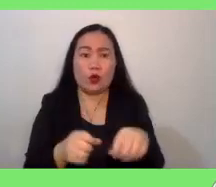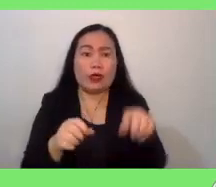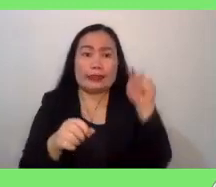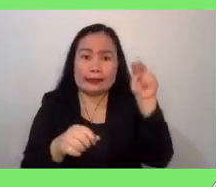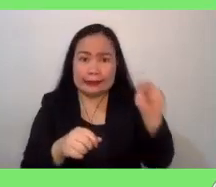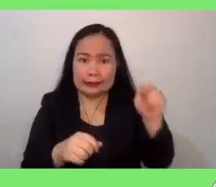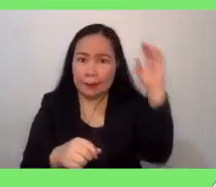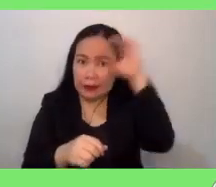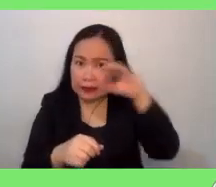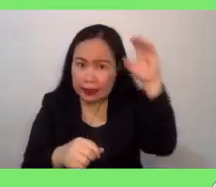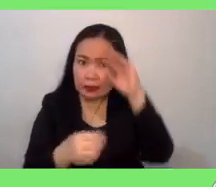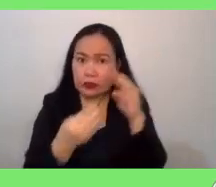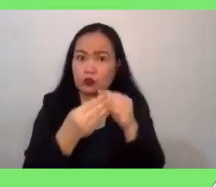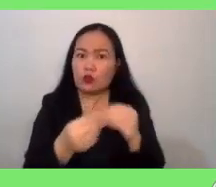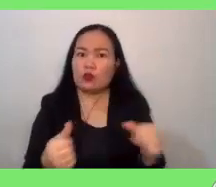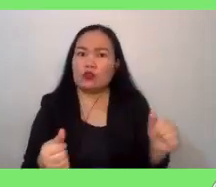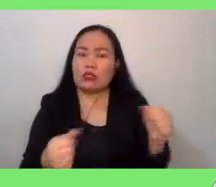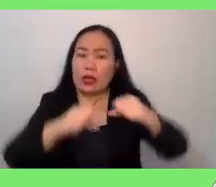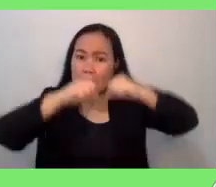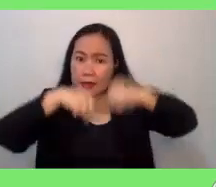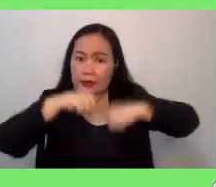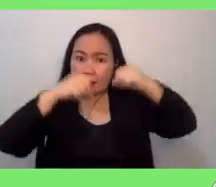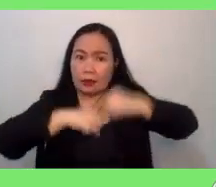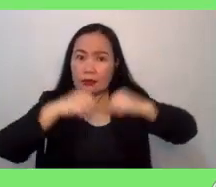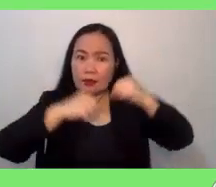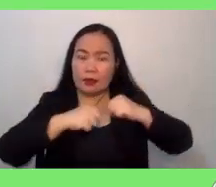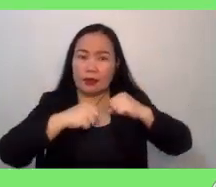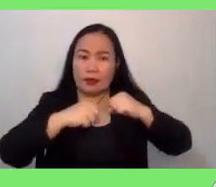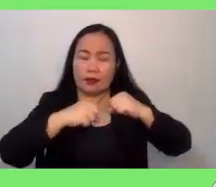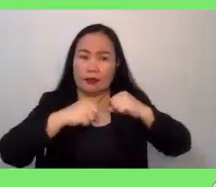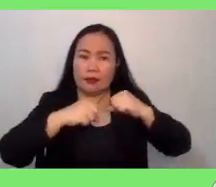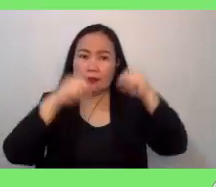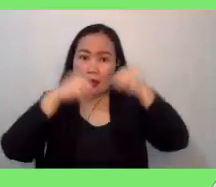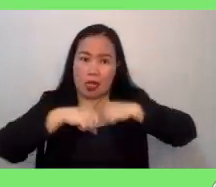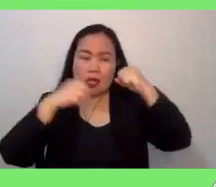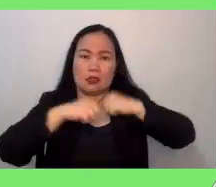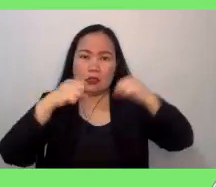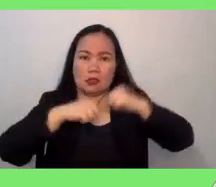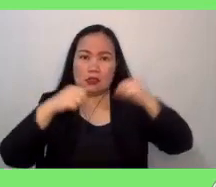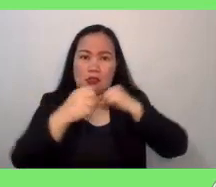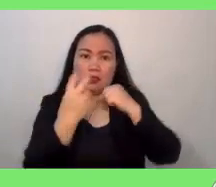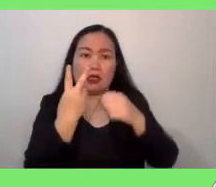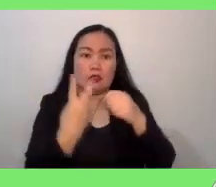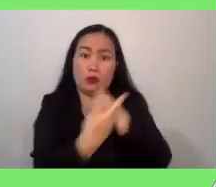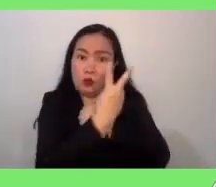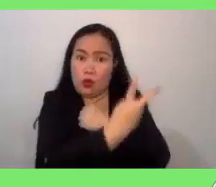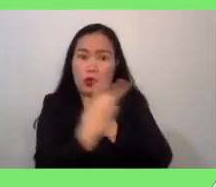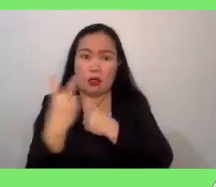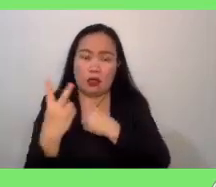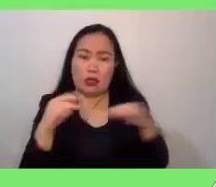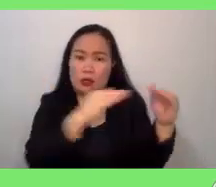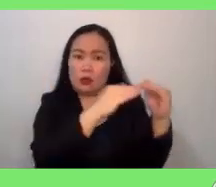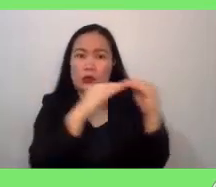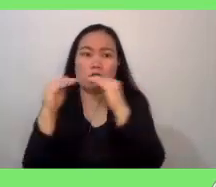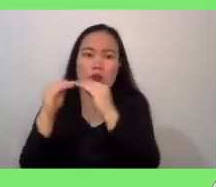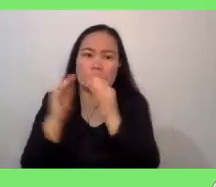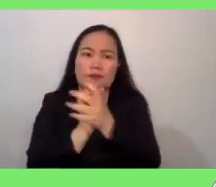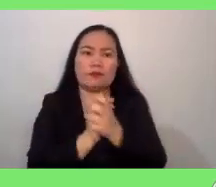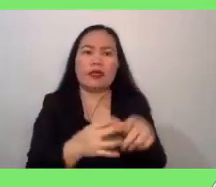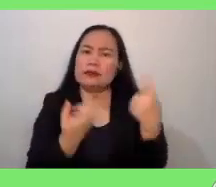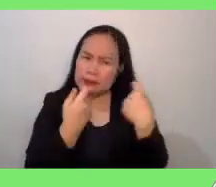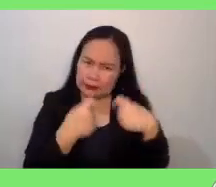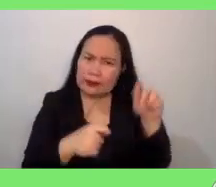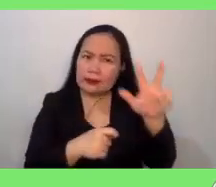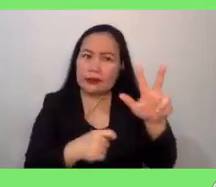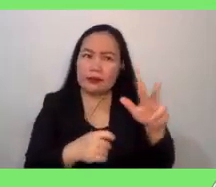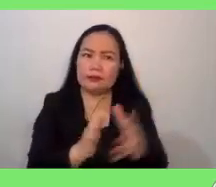yung solution na mag-agree o mag-true sa kanilang dalawa. So, let's try